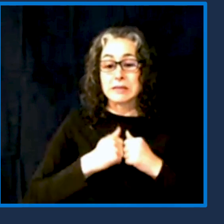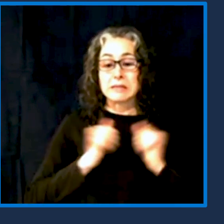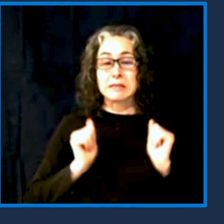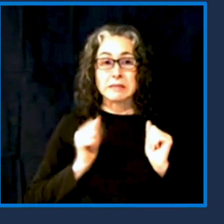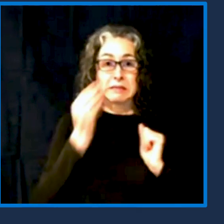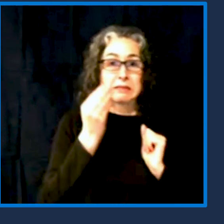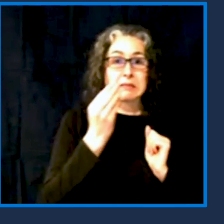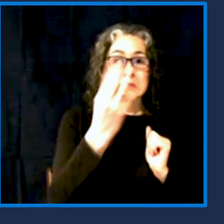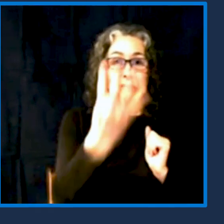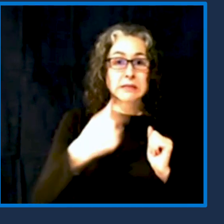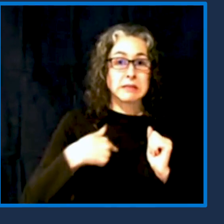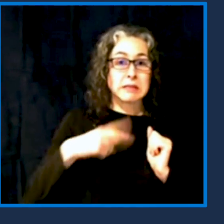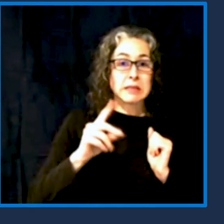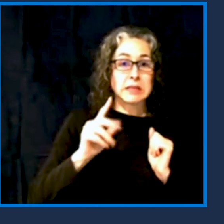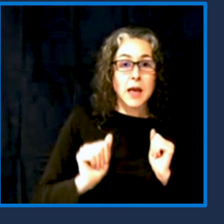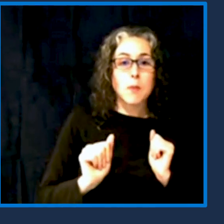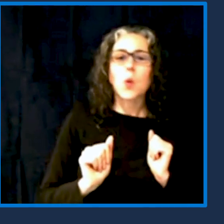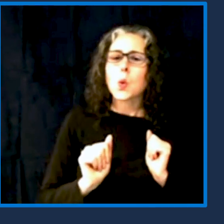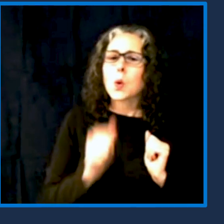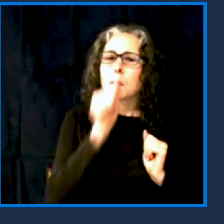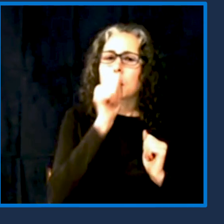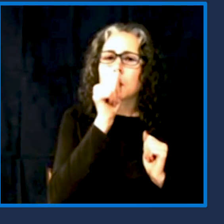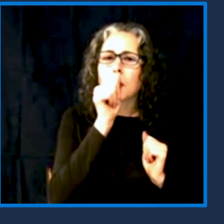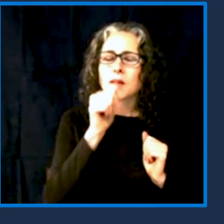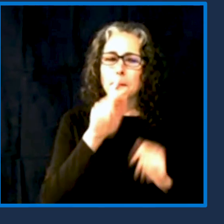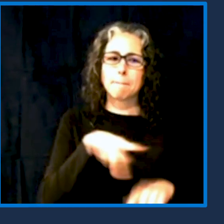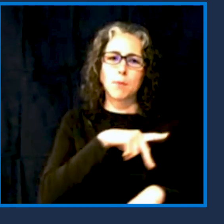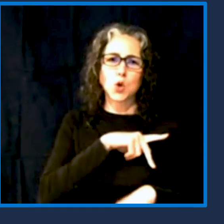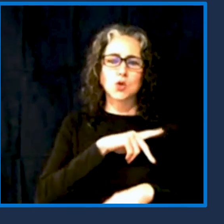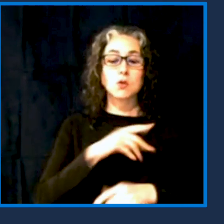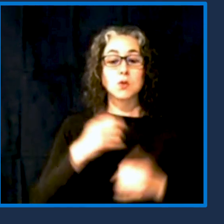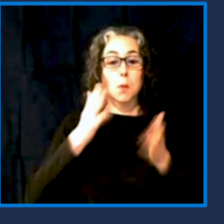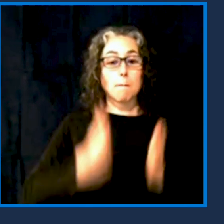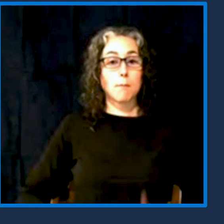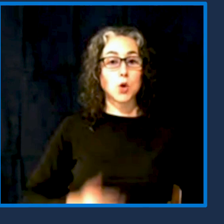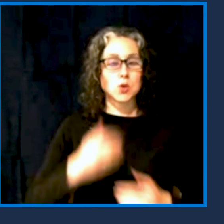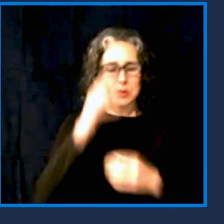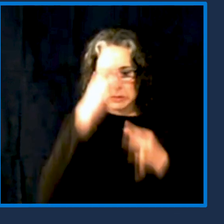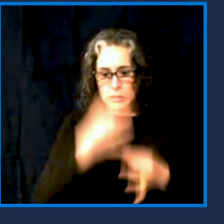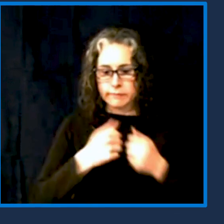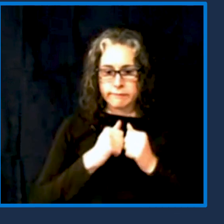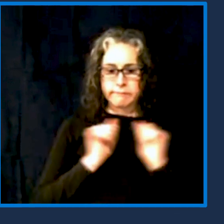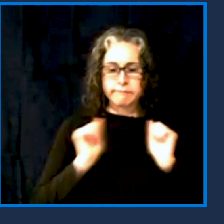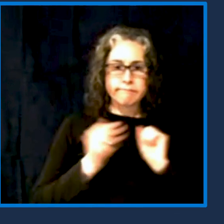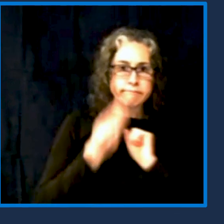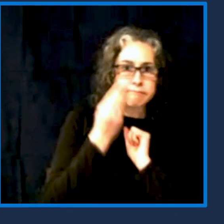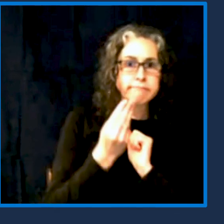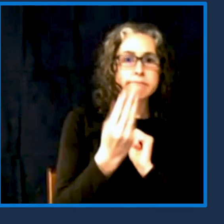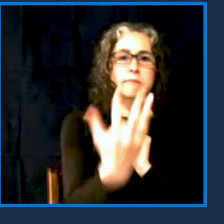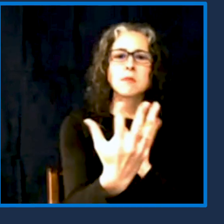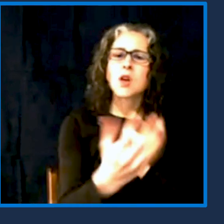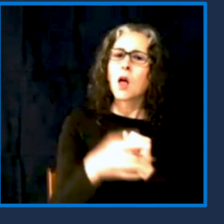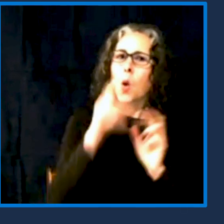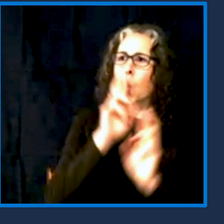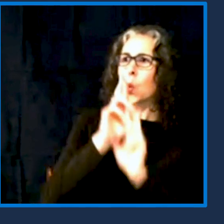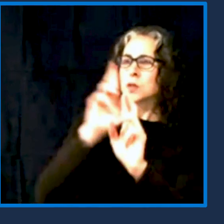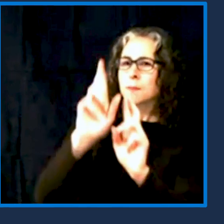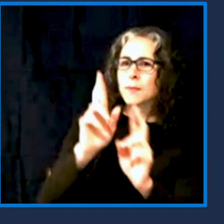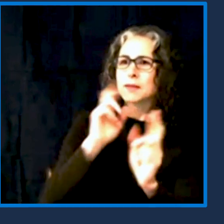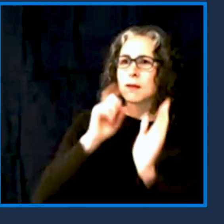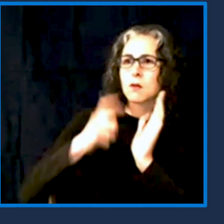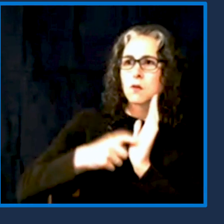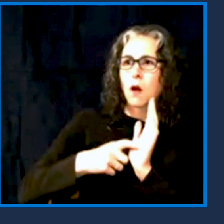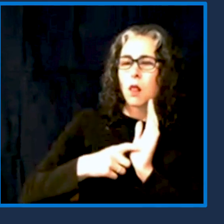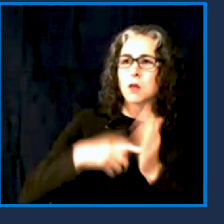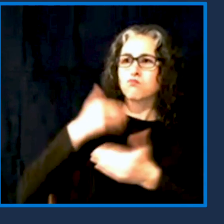personal and private decision, and an individual deciding to disclose should be respected, acknowledged, and the process should be simple to